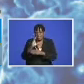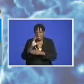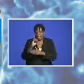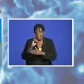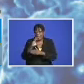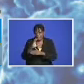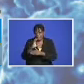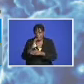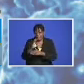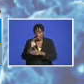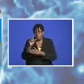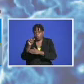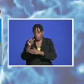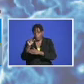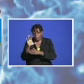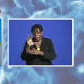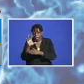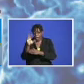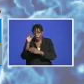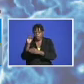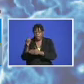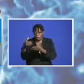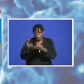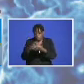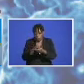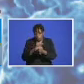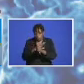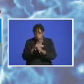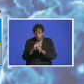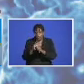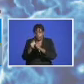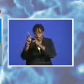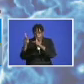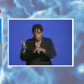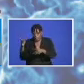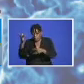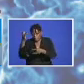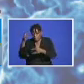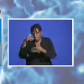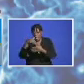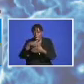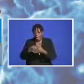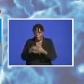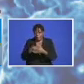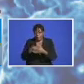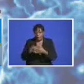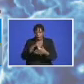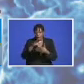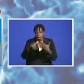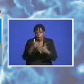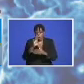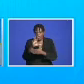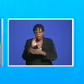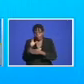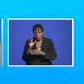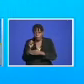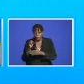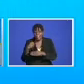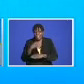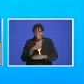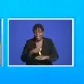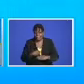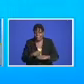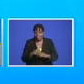accounts for 25% of new COVID-19 cases in the United States and is present in all 50 states. We